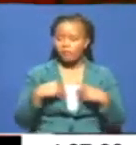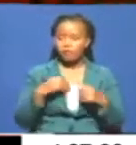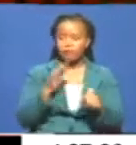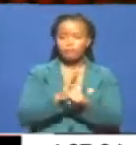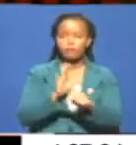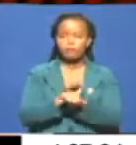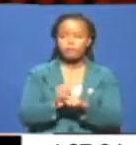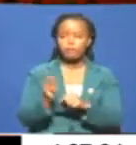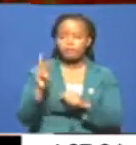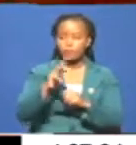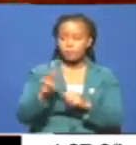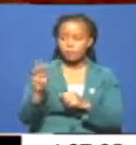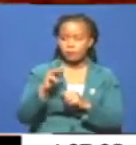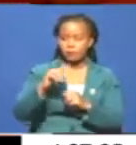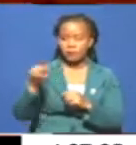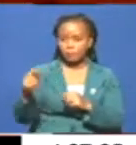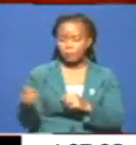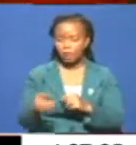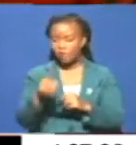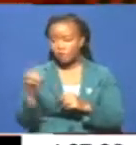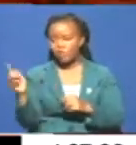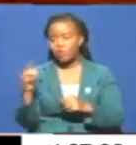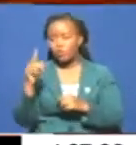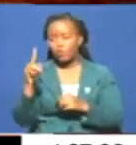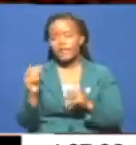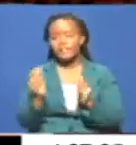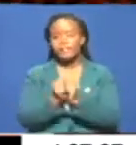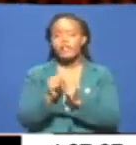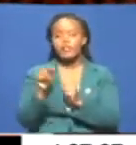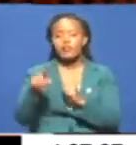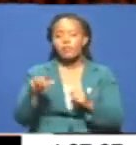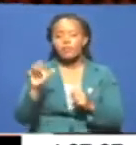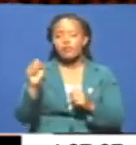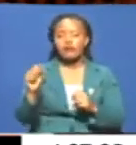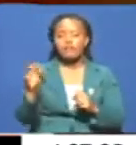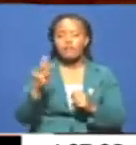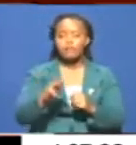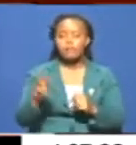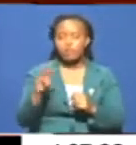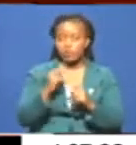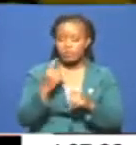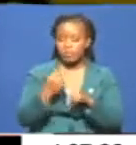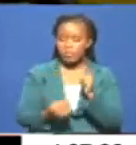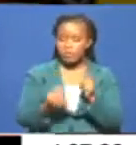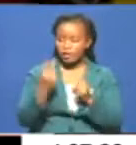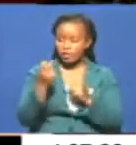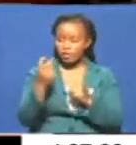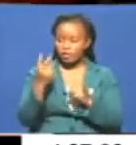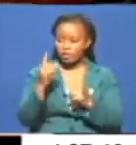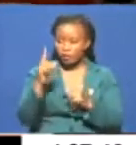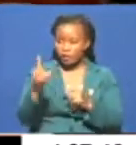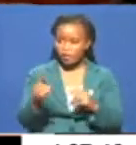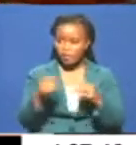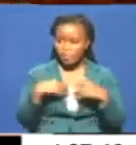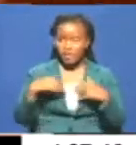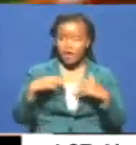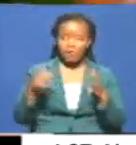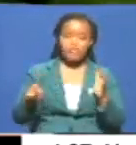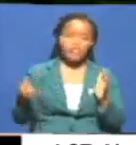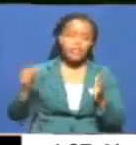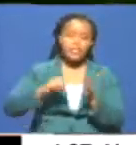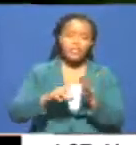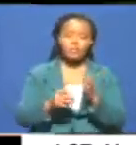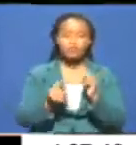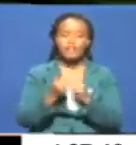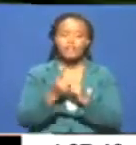2020 to 110.5 million kilos in 2021, representing an 11% rise as compared to